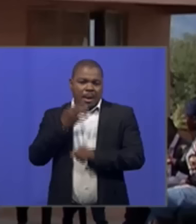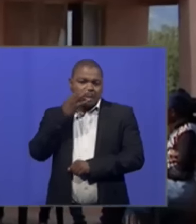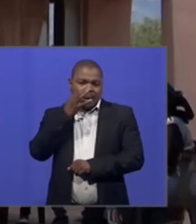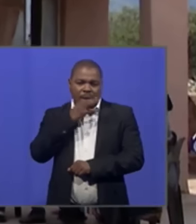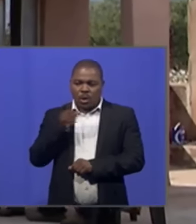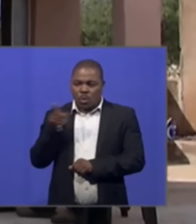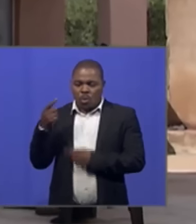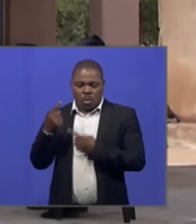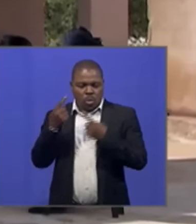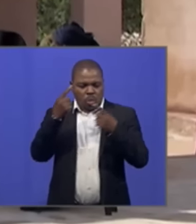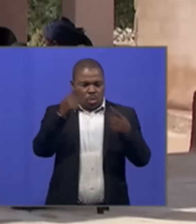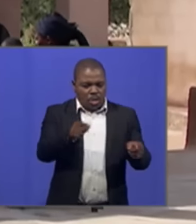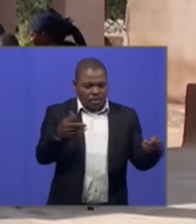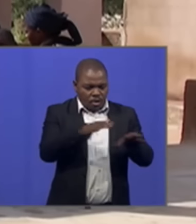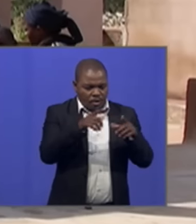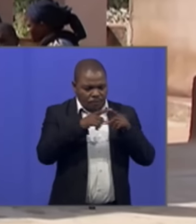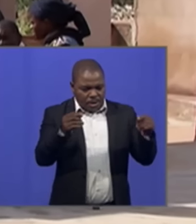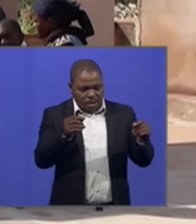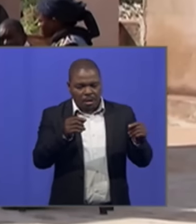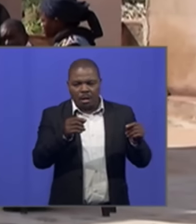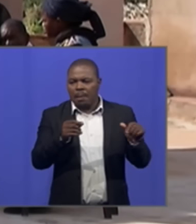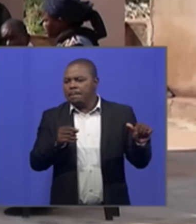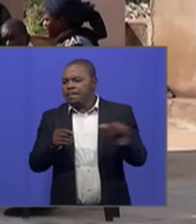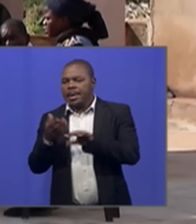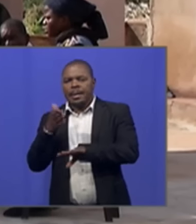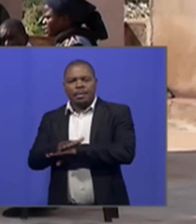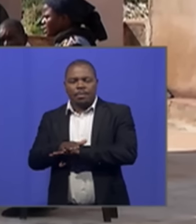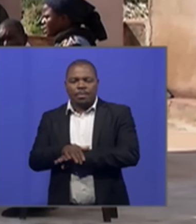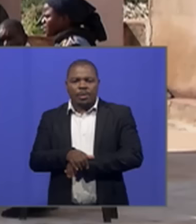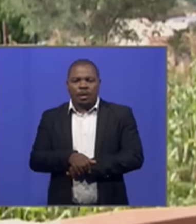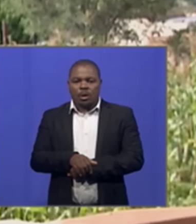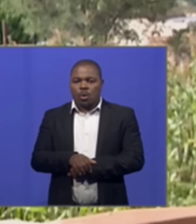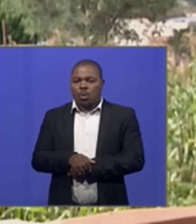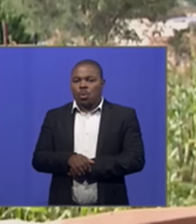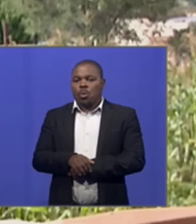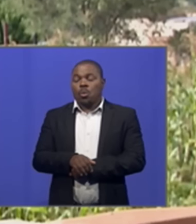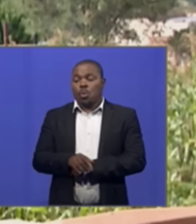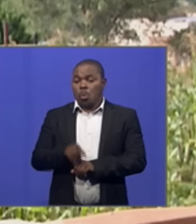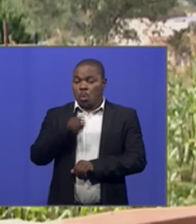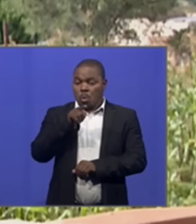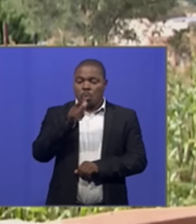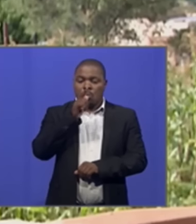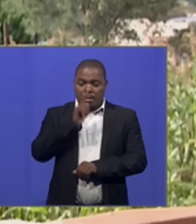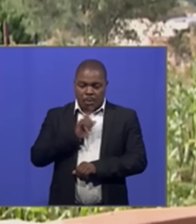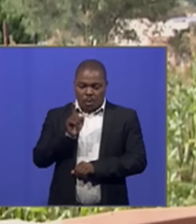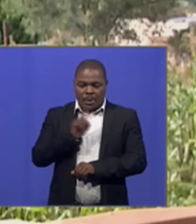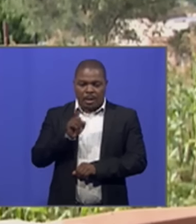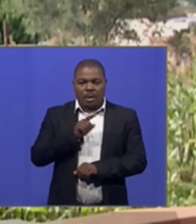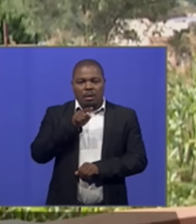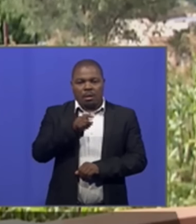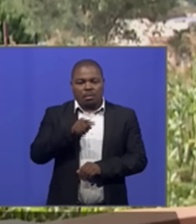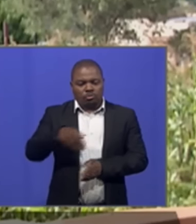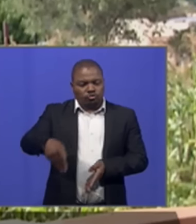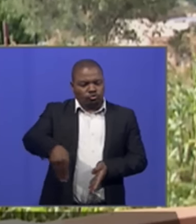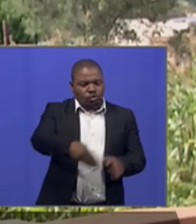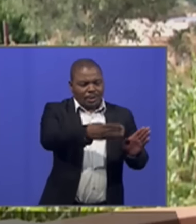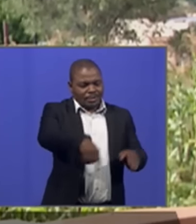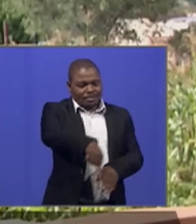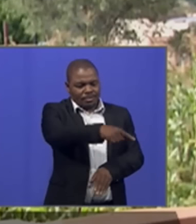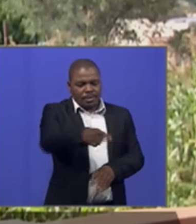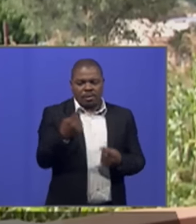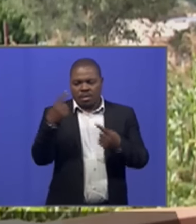ga go tsenela tirelo phitlho. O no re botsa gore o tswa funerale mo strateng sa ga o